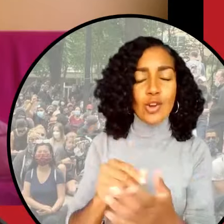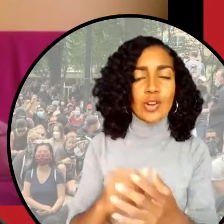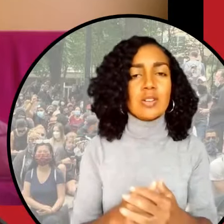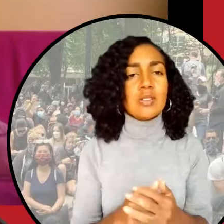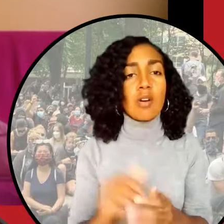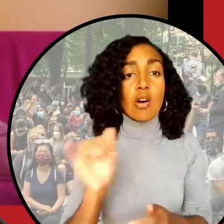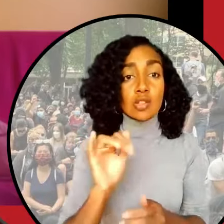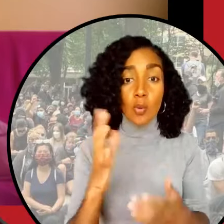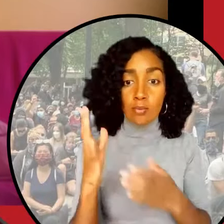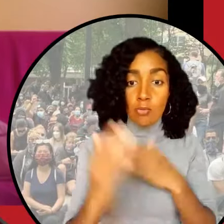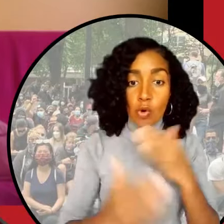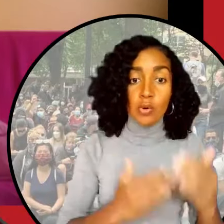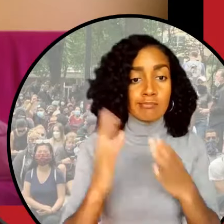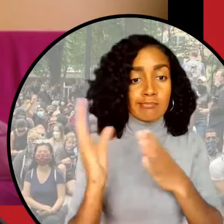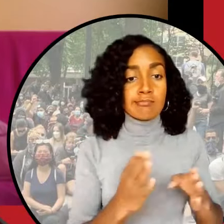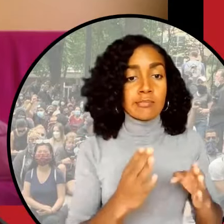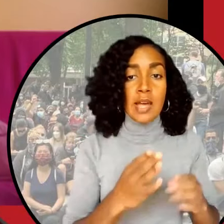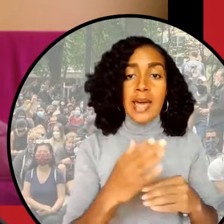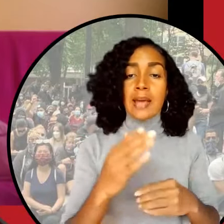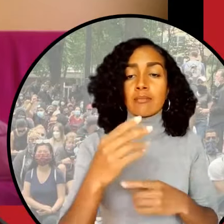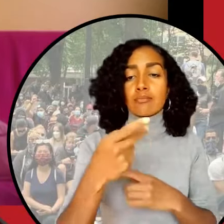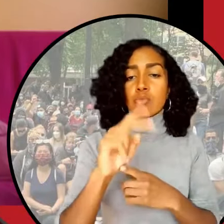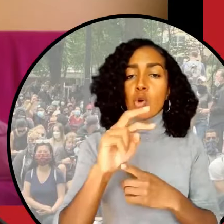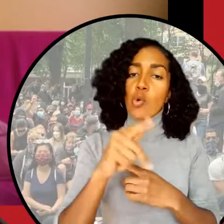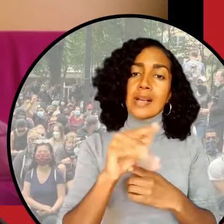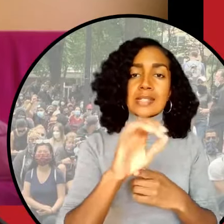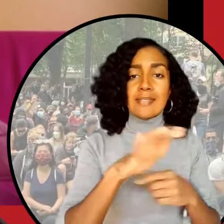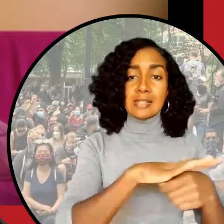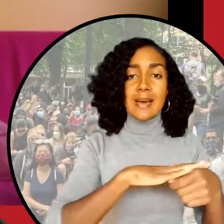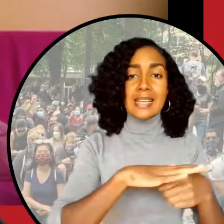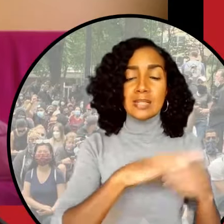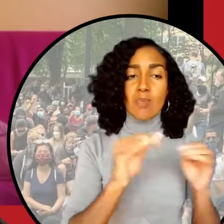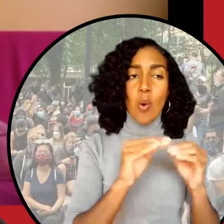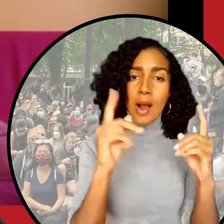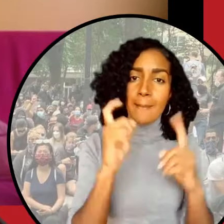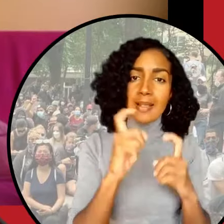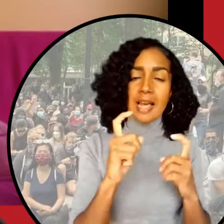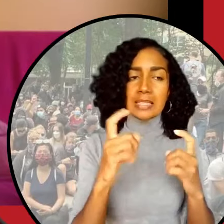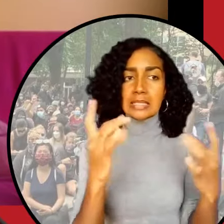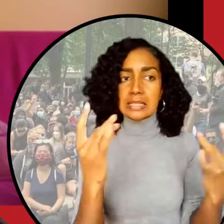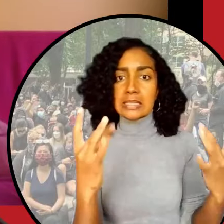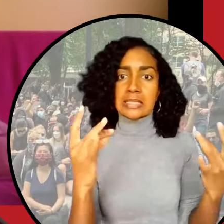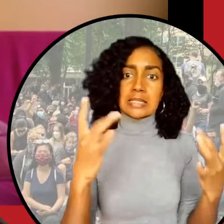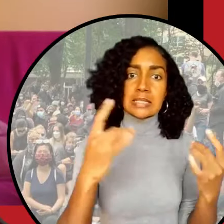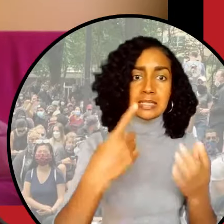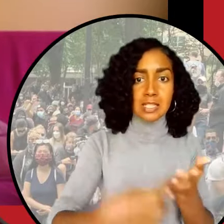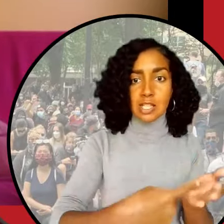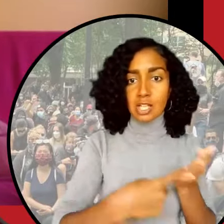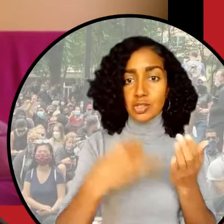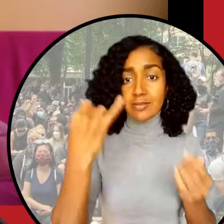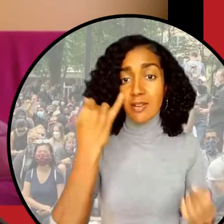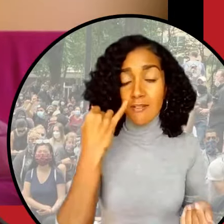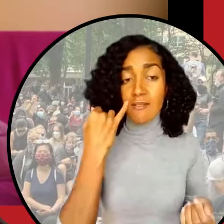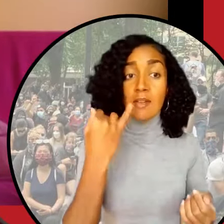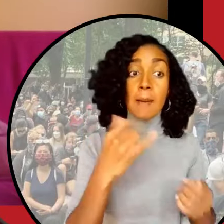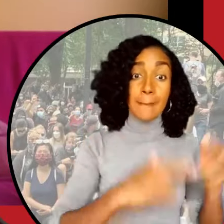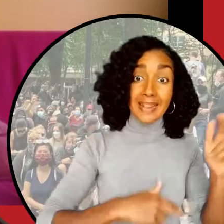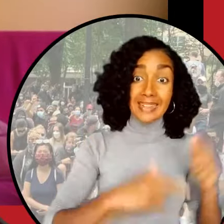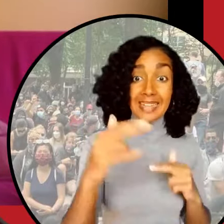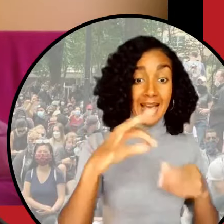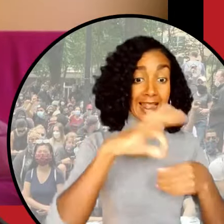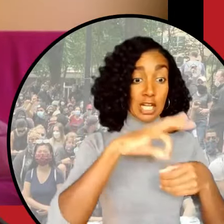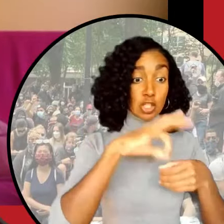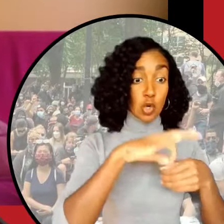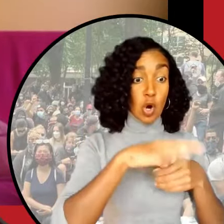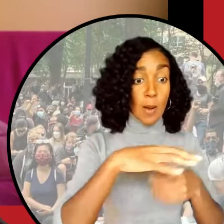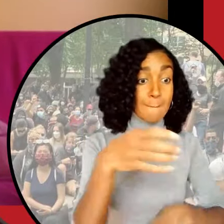spaces, there's been a lot of complex and sometimes heated discussion around whether building electoral power is fully in alignment with